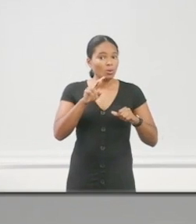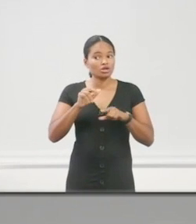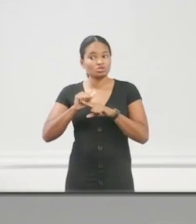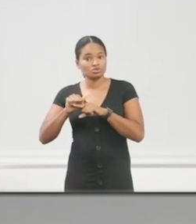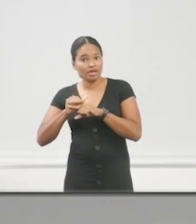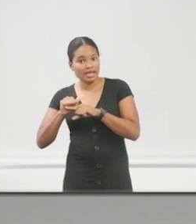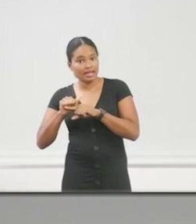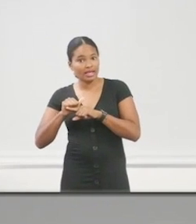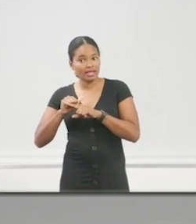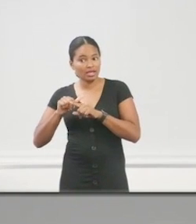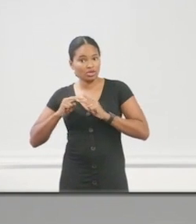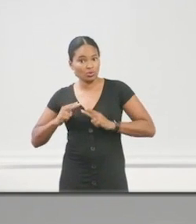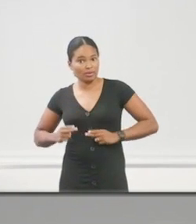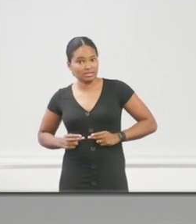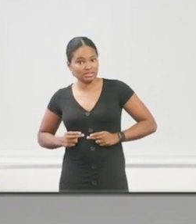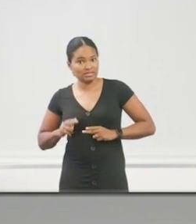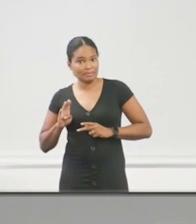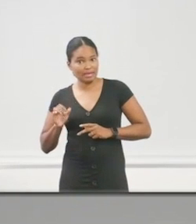actual human beings?